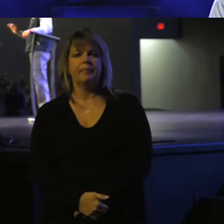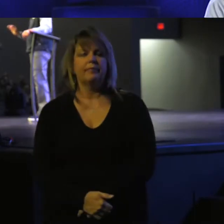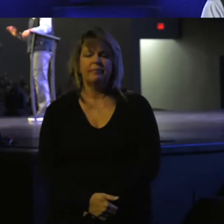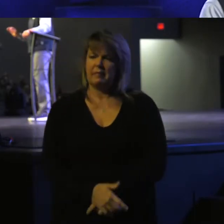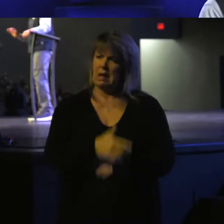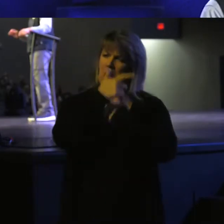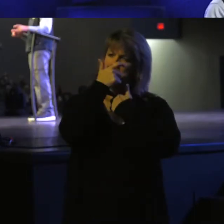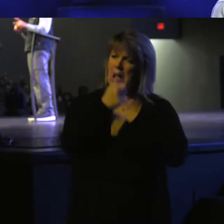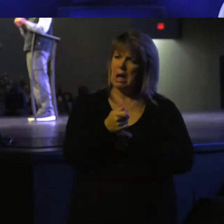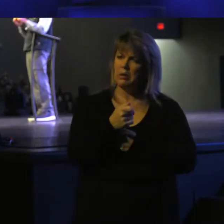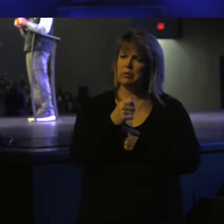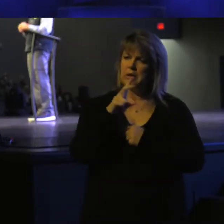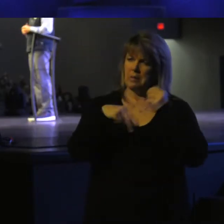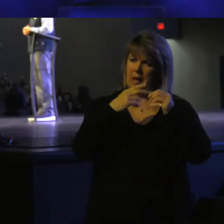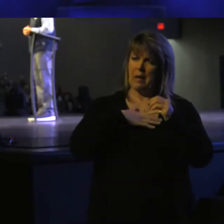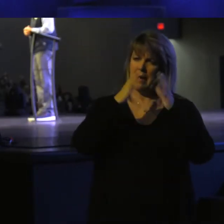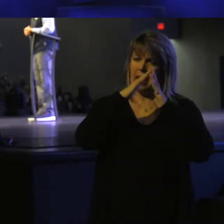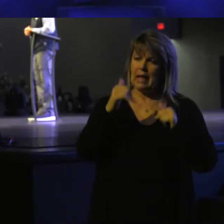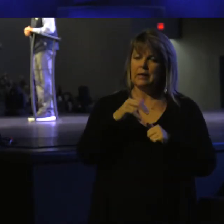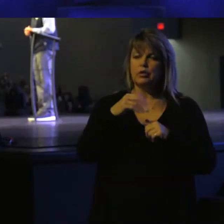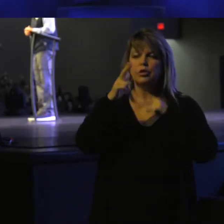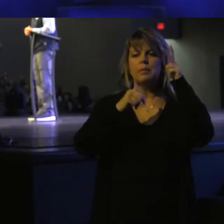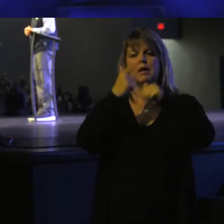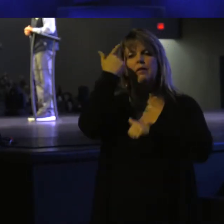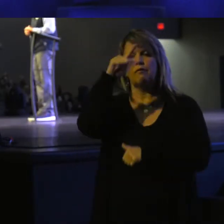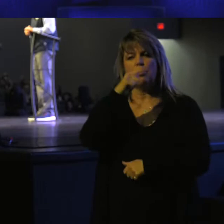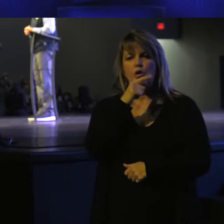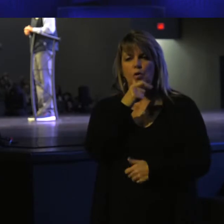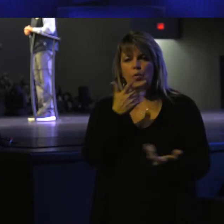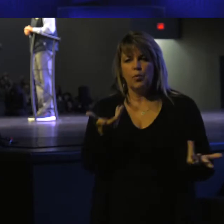What's interesting about that house is also who you build it for.